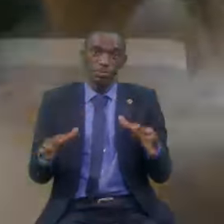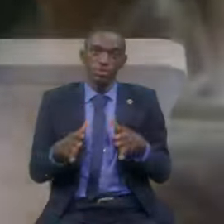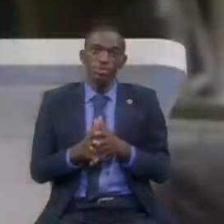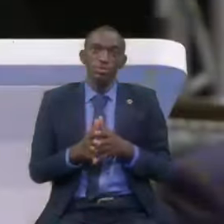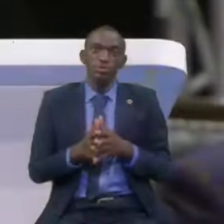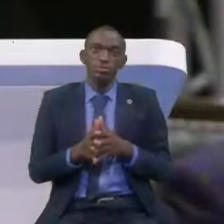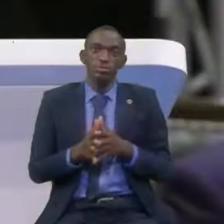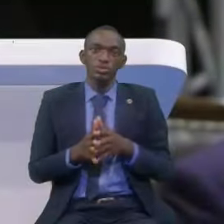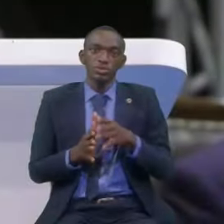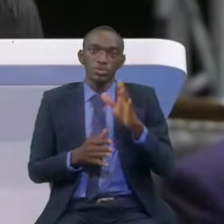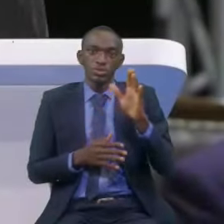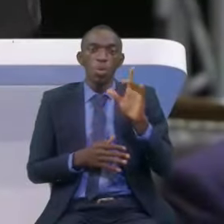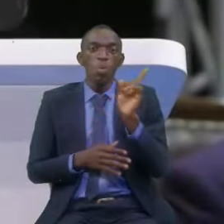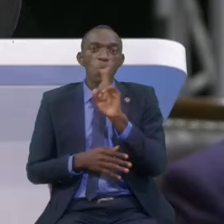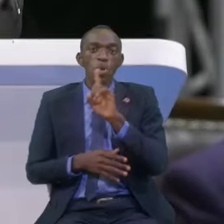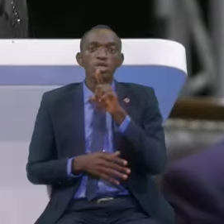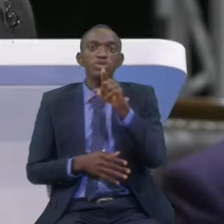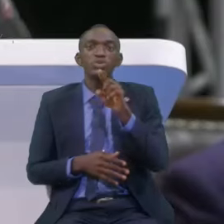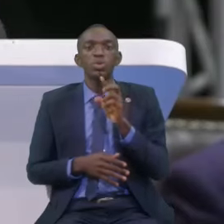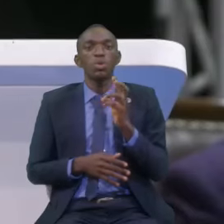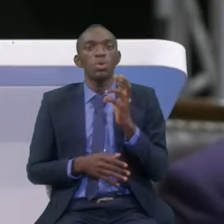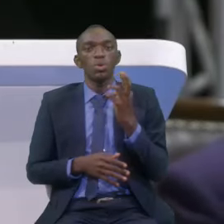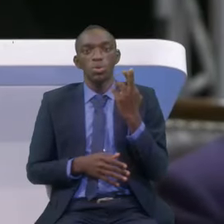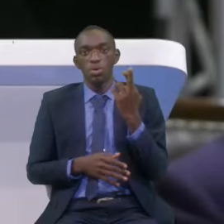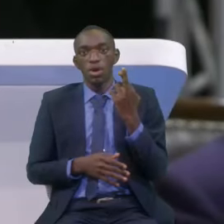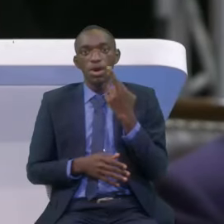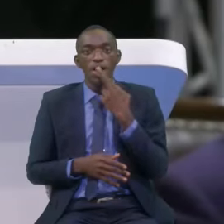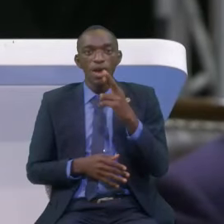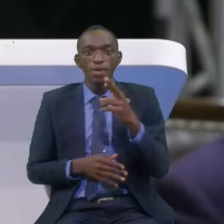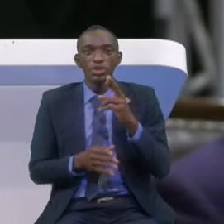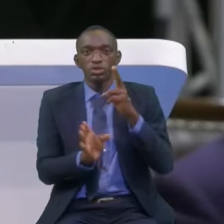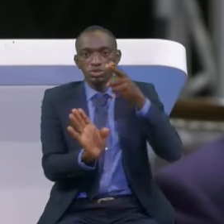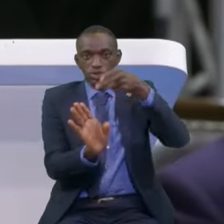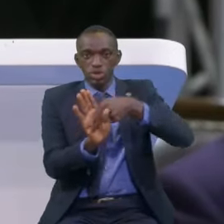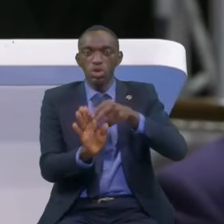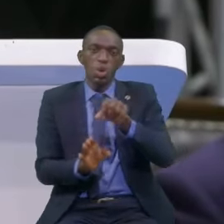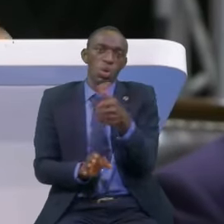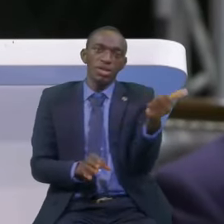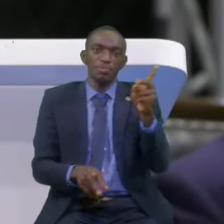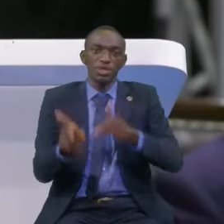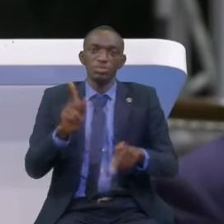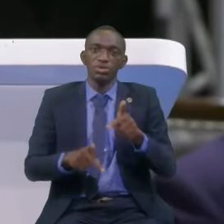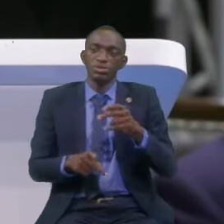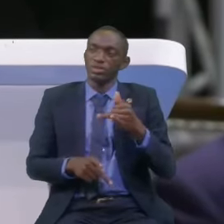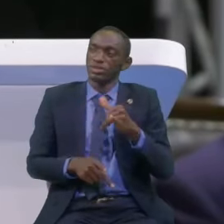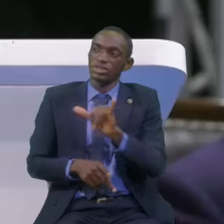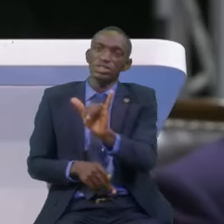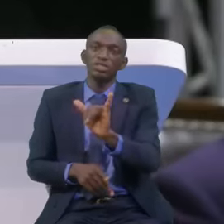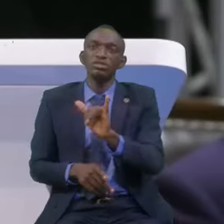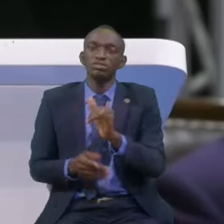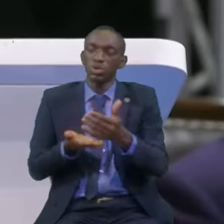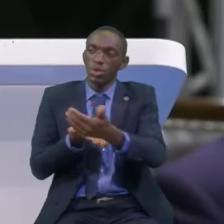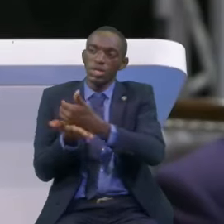where you are, please join other people that are still correcting the name so